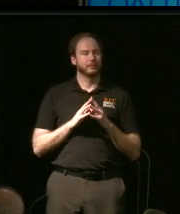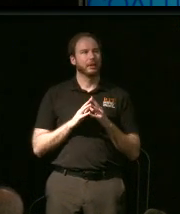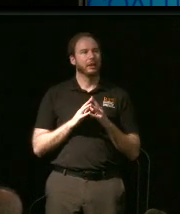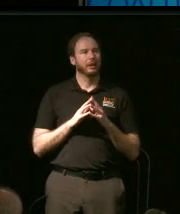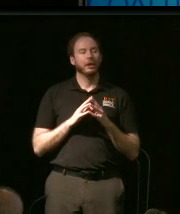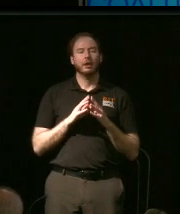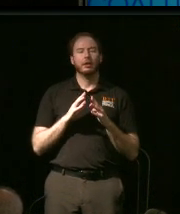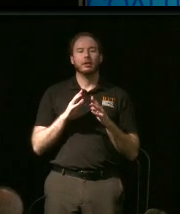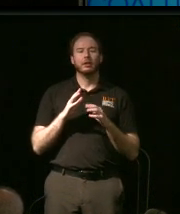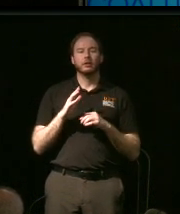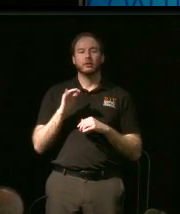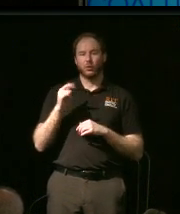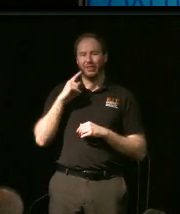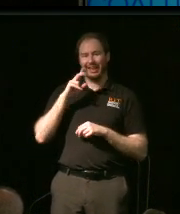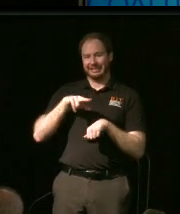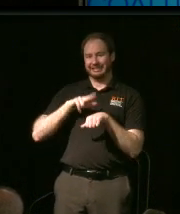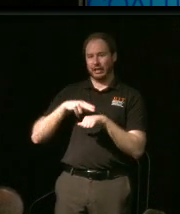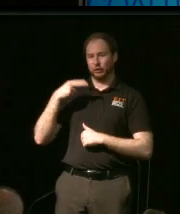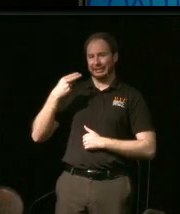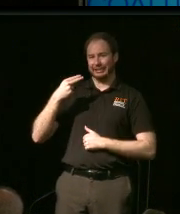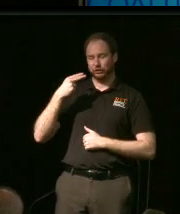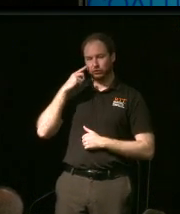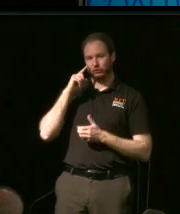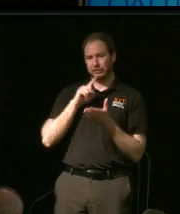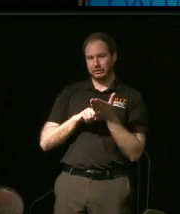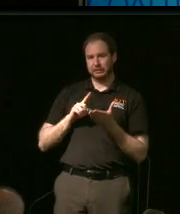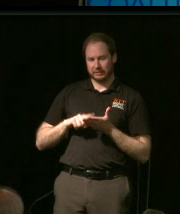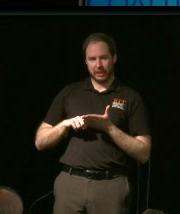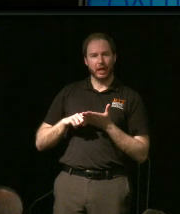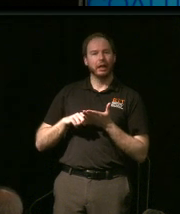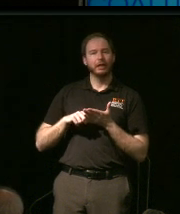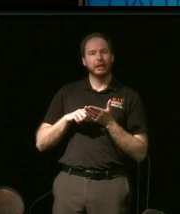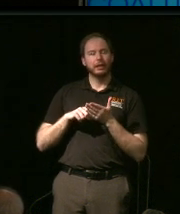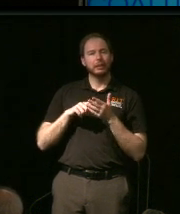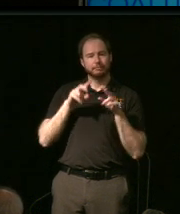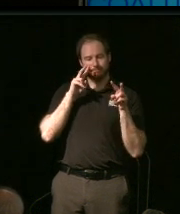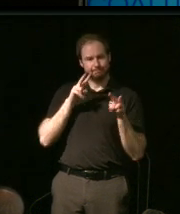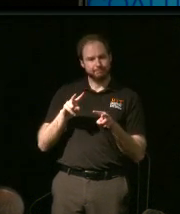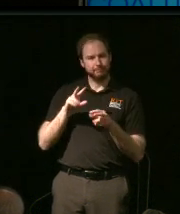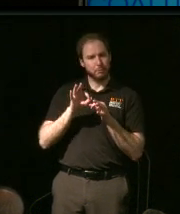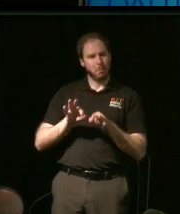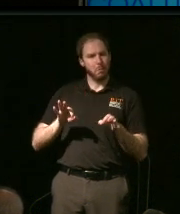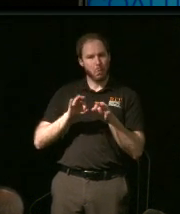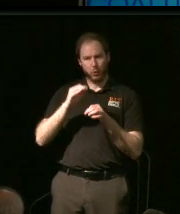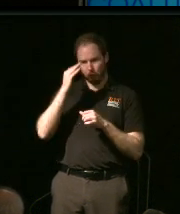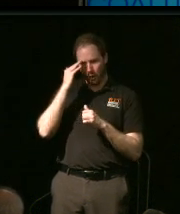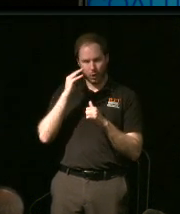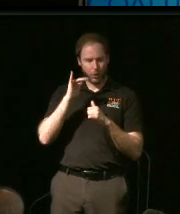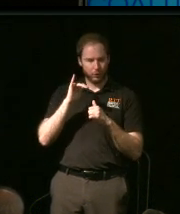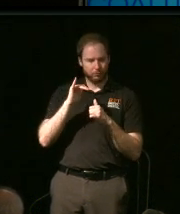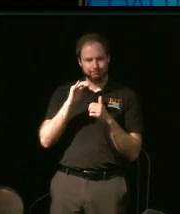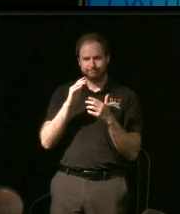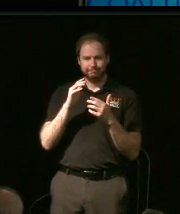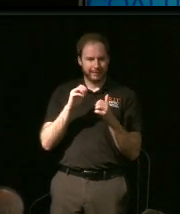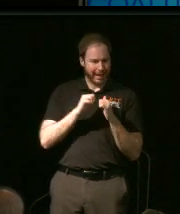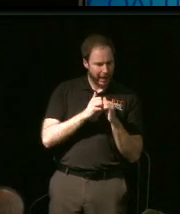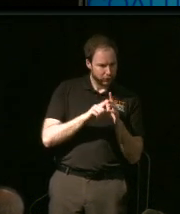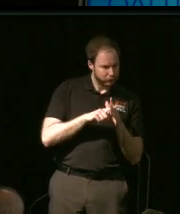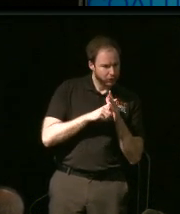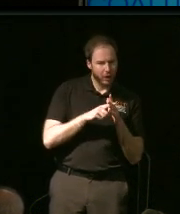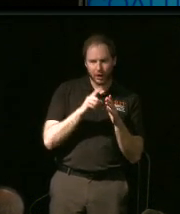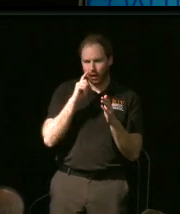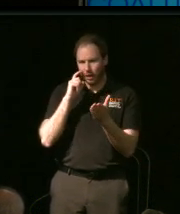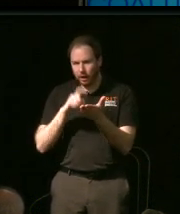so the natural history studies, as we talked about, for each gene are really important as a basis, so we know where people start when they start with gene